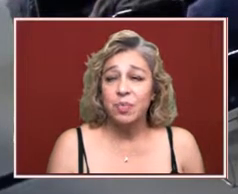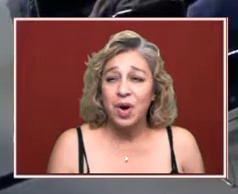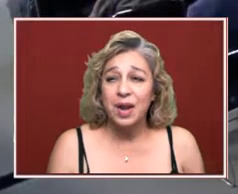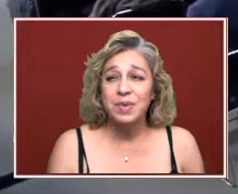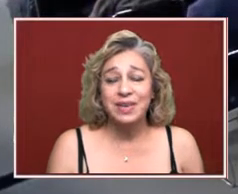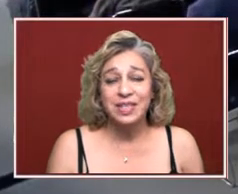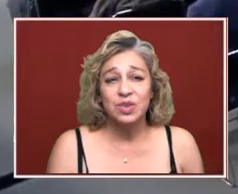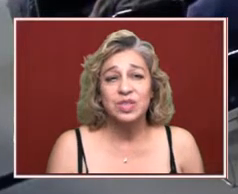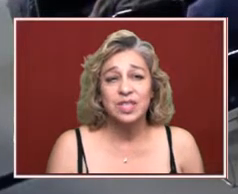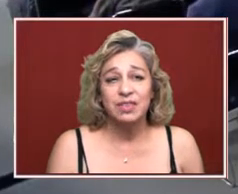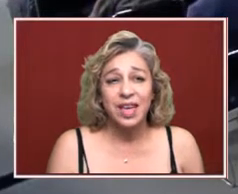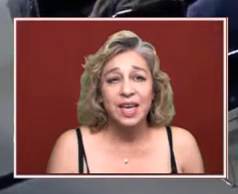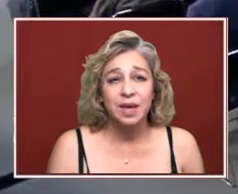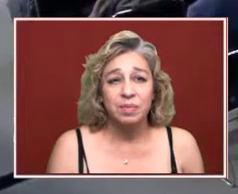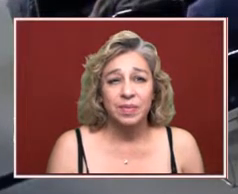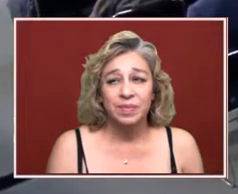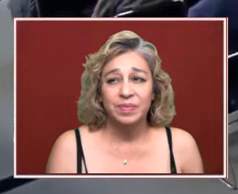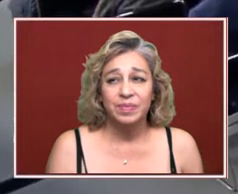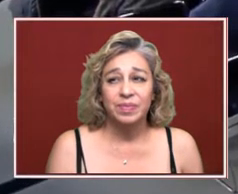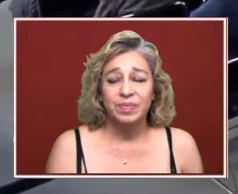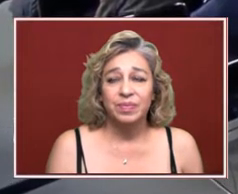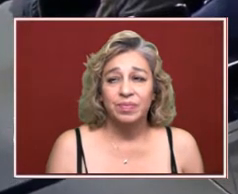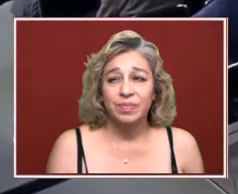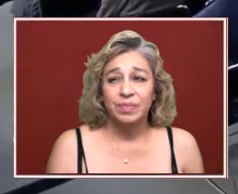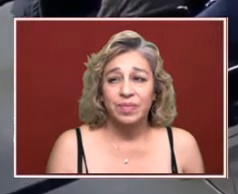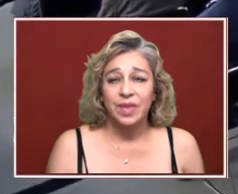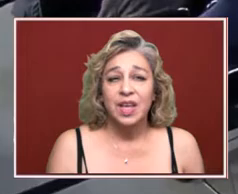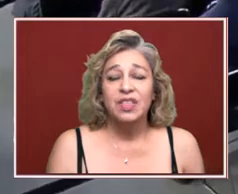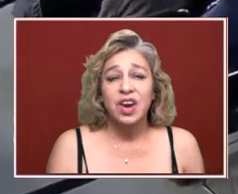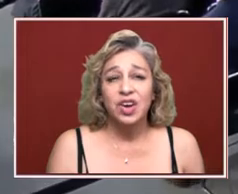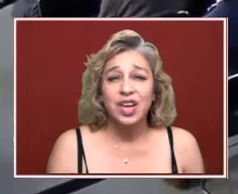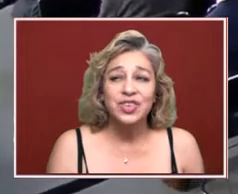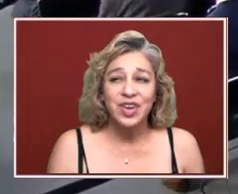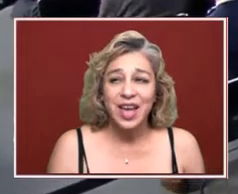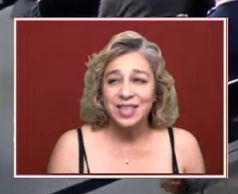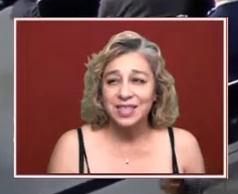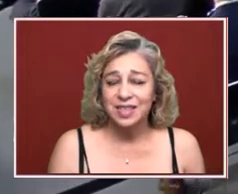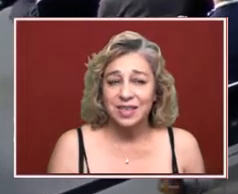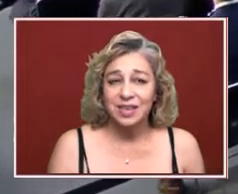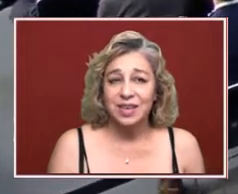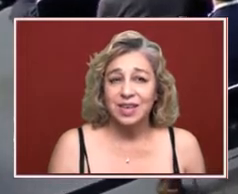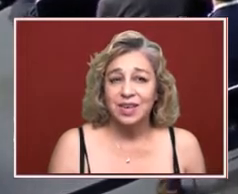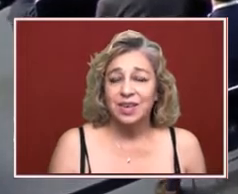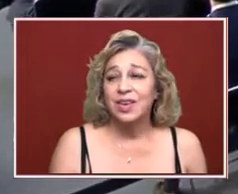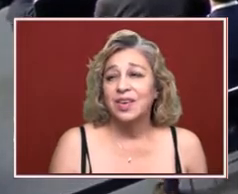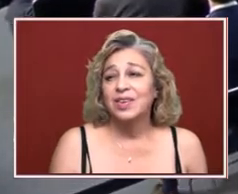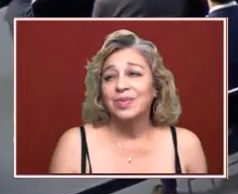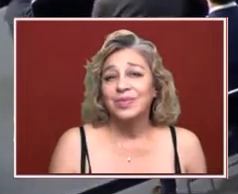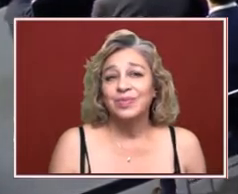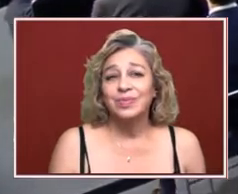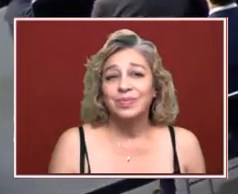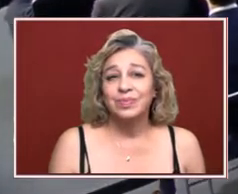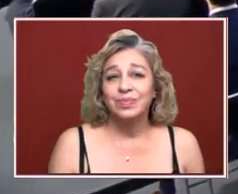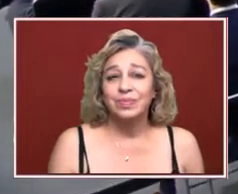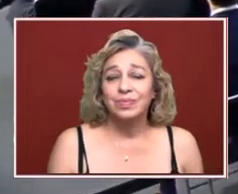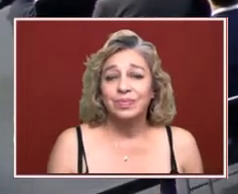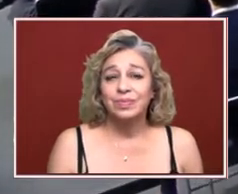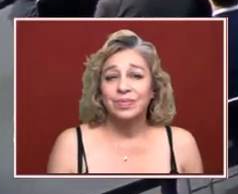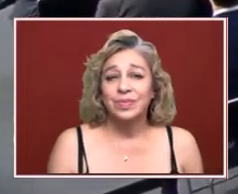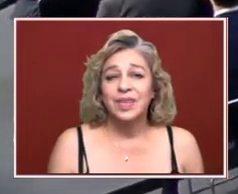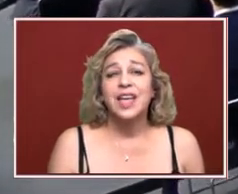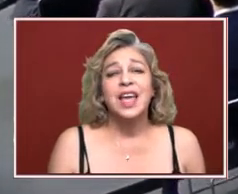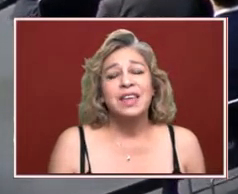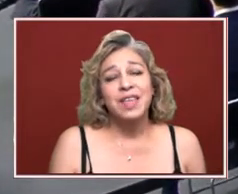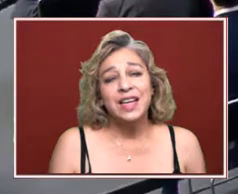are a primary source of income. Que tiene nuestro país. That our country has. Por eso hablaba yo de esta